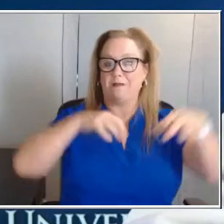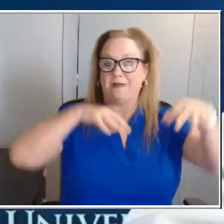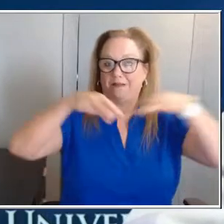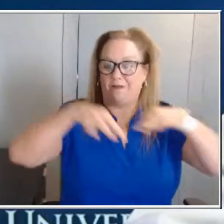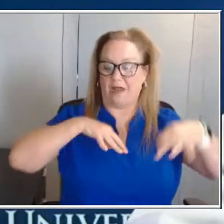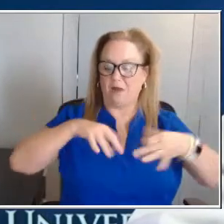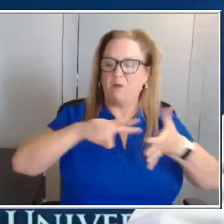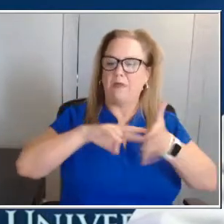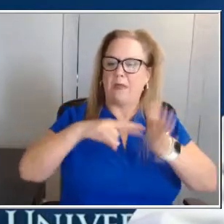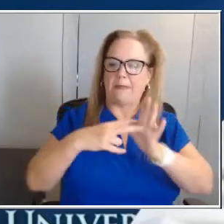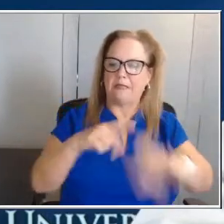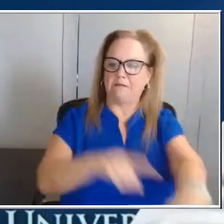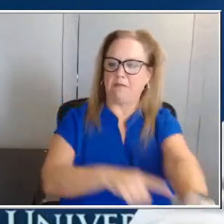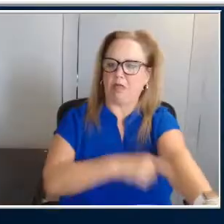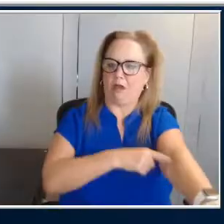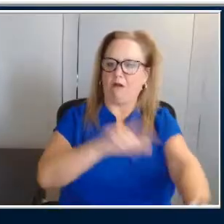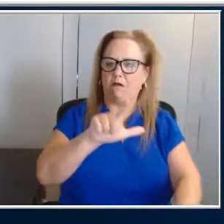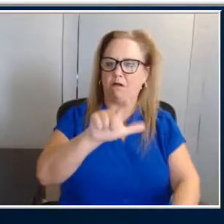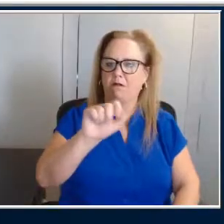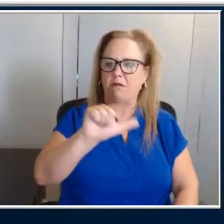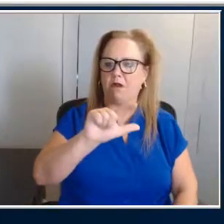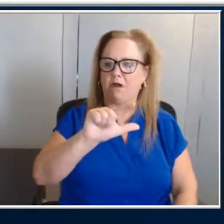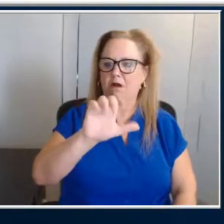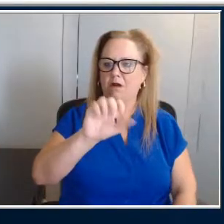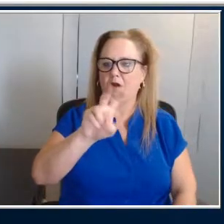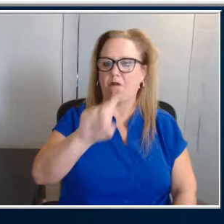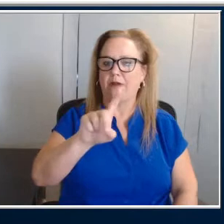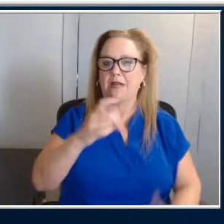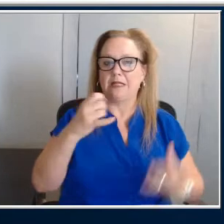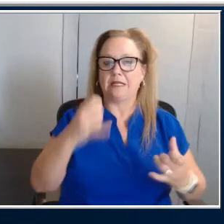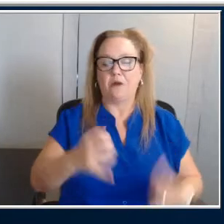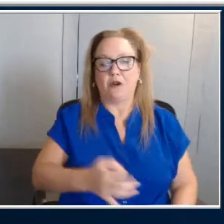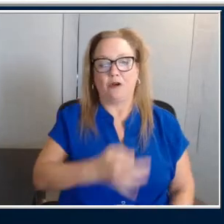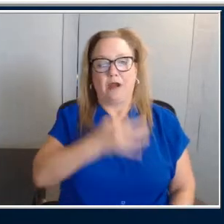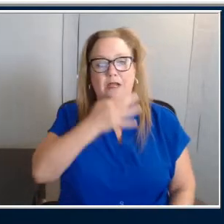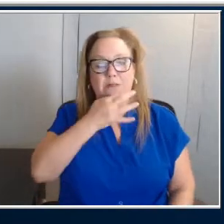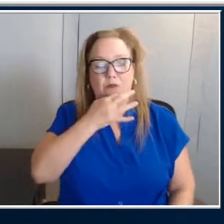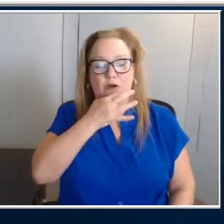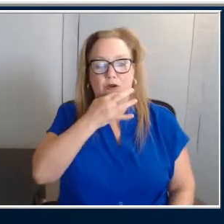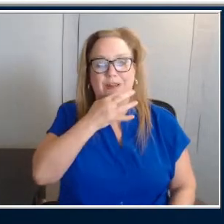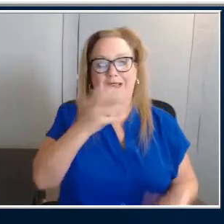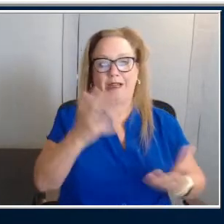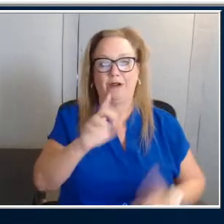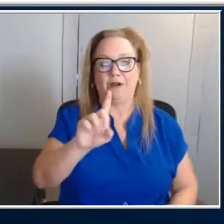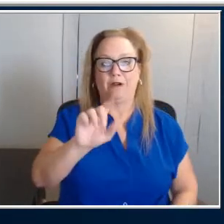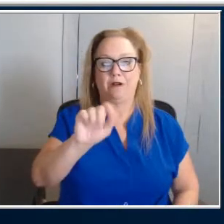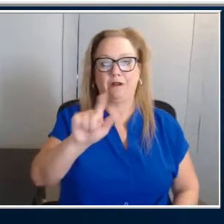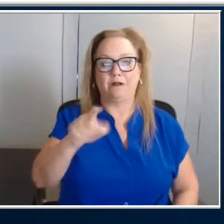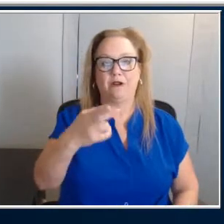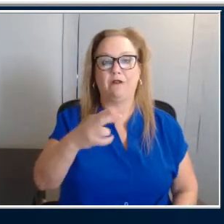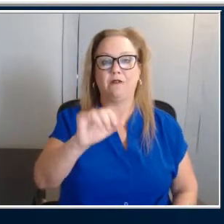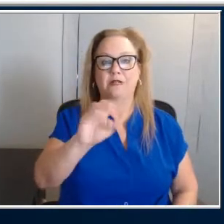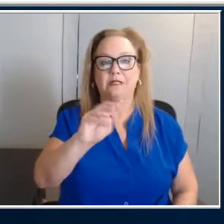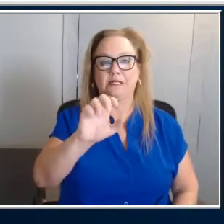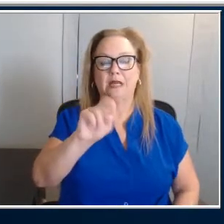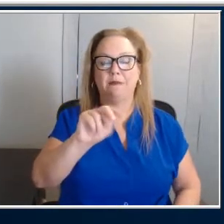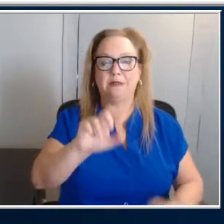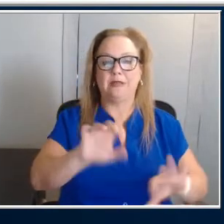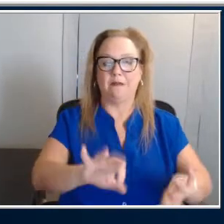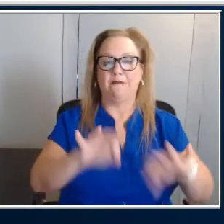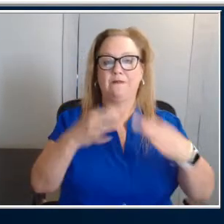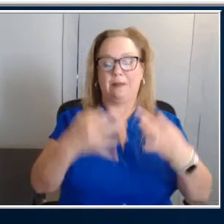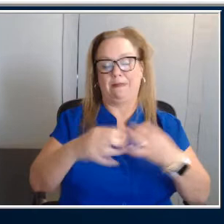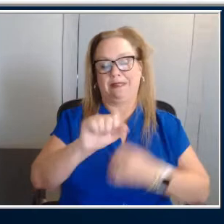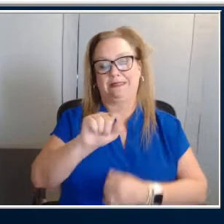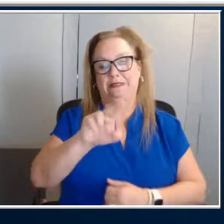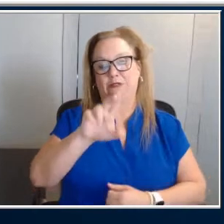COVID means. But today, we're hearing from our expert panel of doctors here in the Dolph Simons Jr. Family Broadcast Studio.